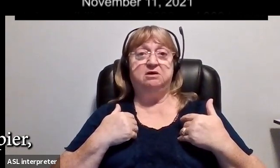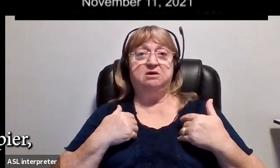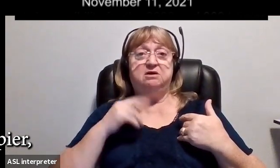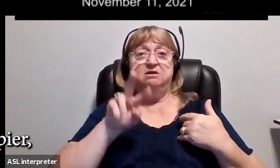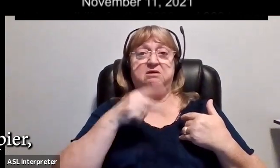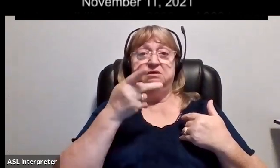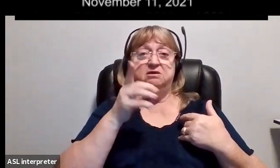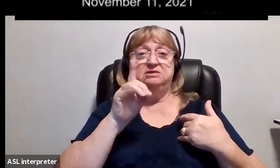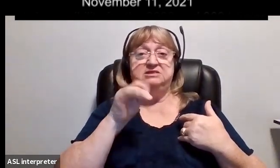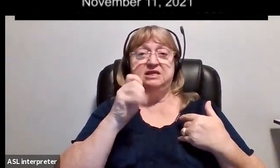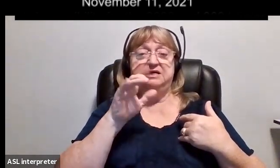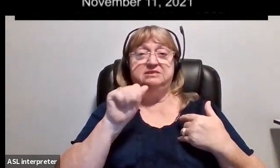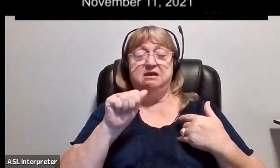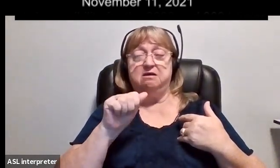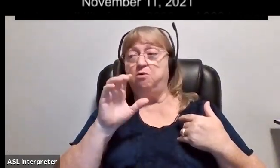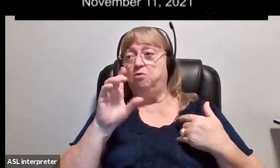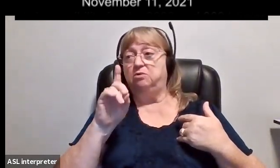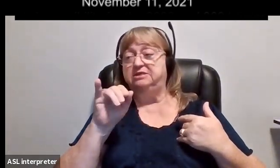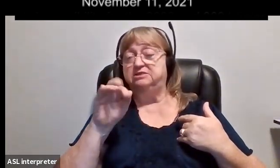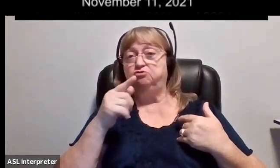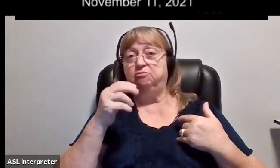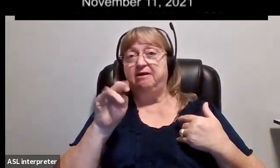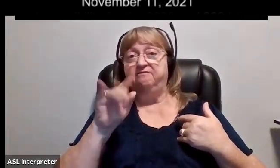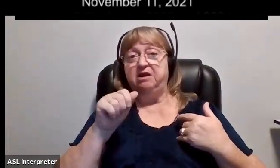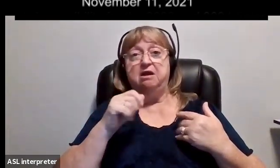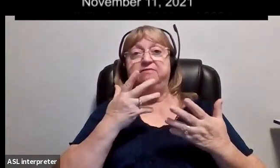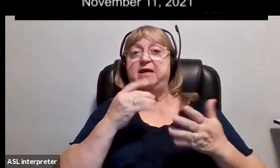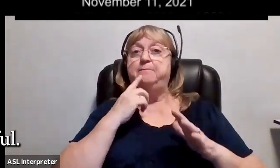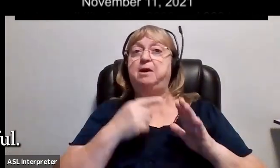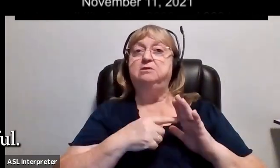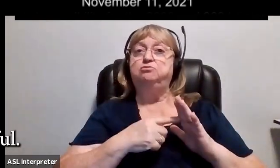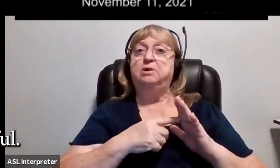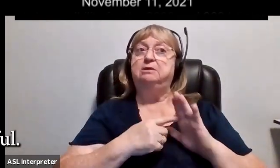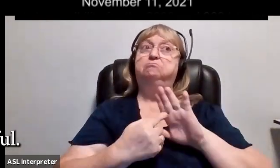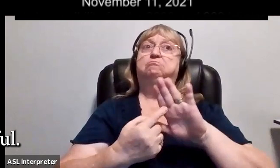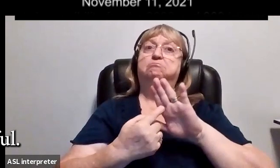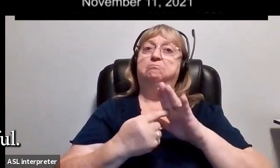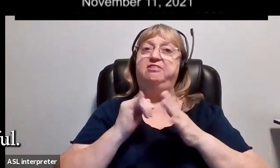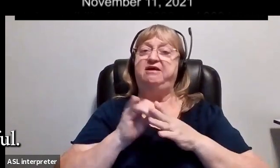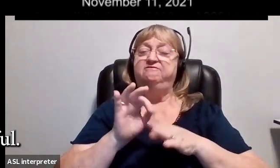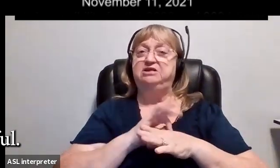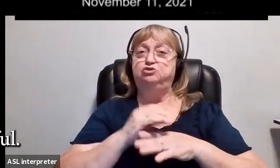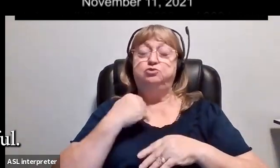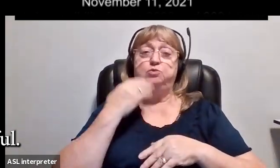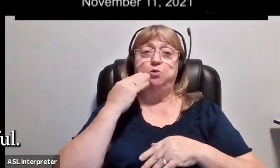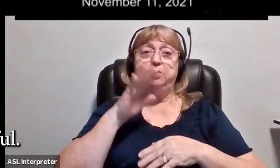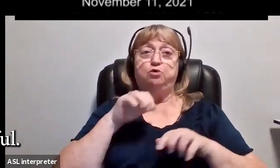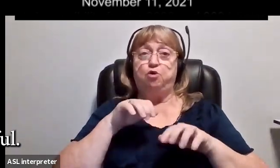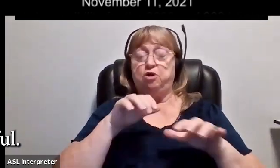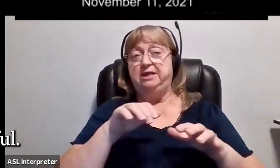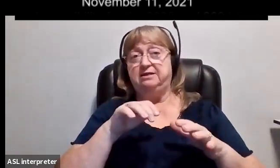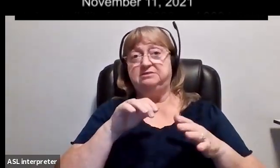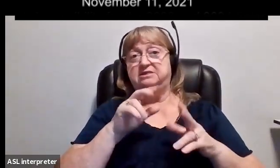dyslexia or dysgraphia, they may actually accentuate some of those features. So knowing your audience is